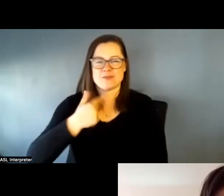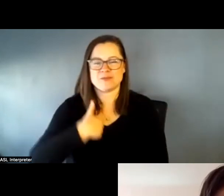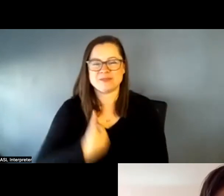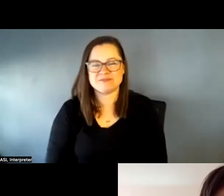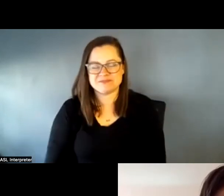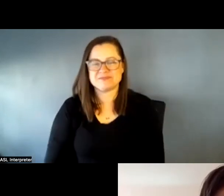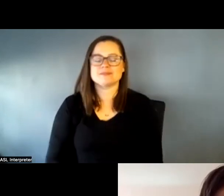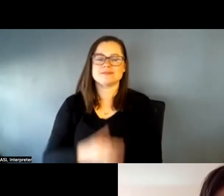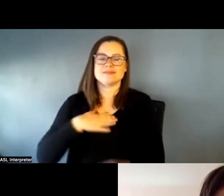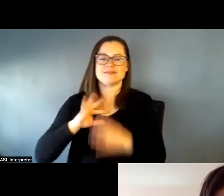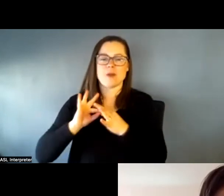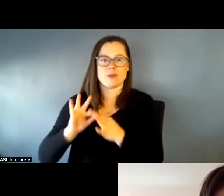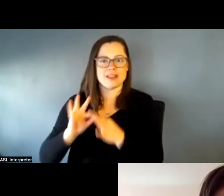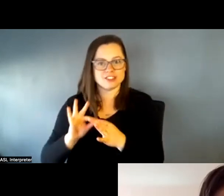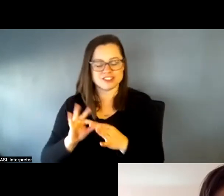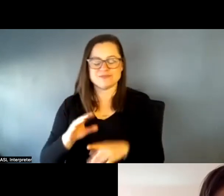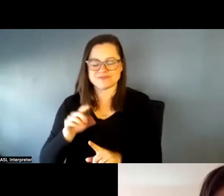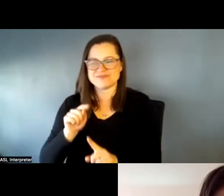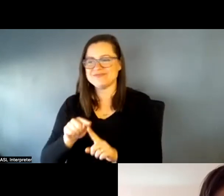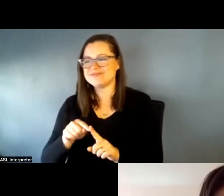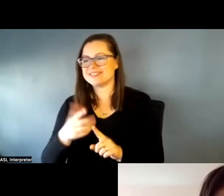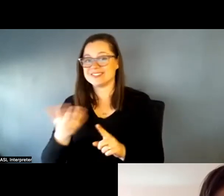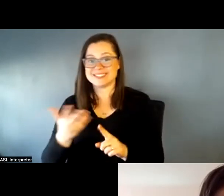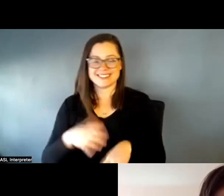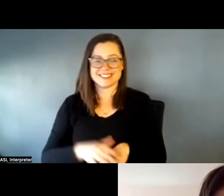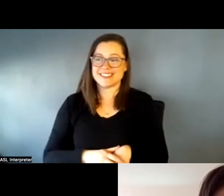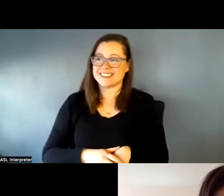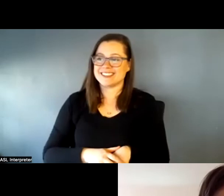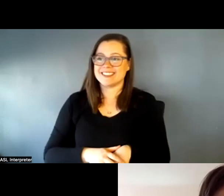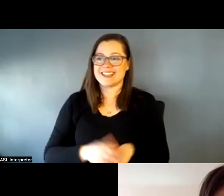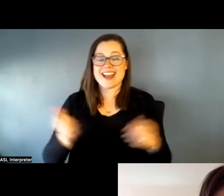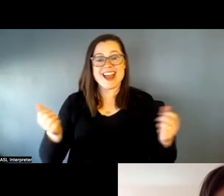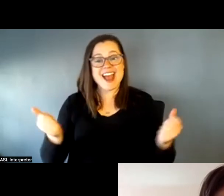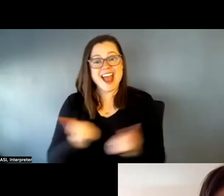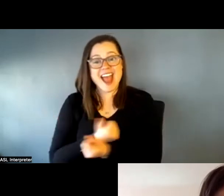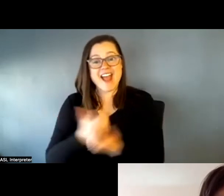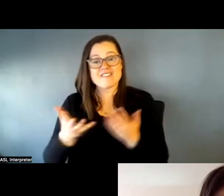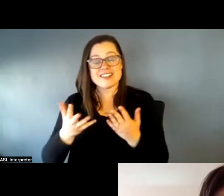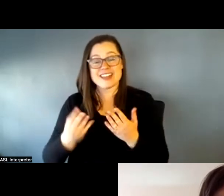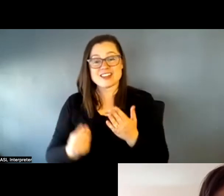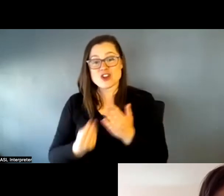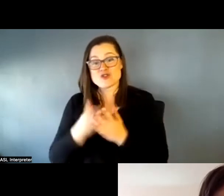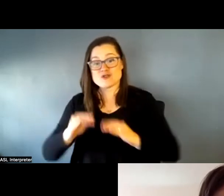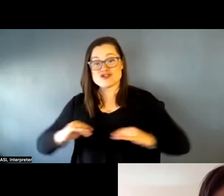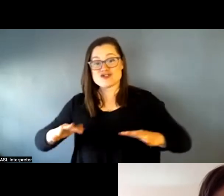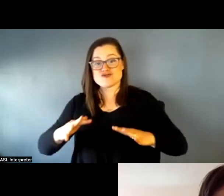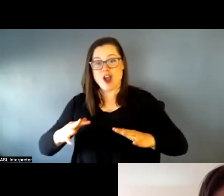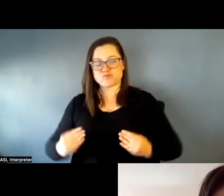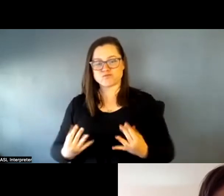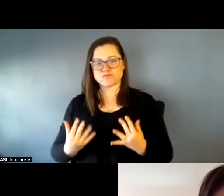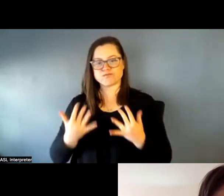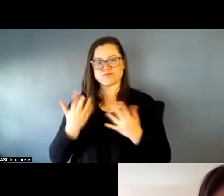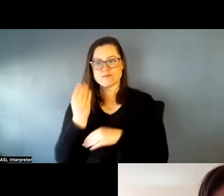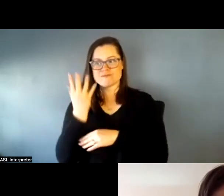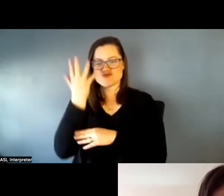my relationship is that I recognize that everything that's in the ground is in the trees, and the trees continue